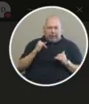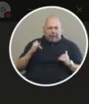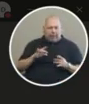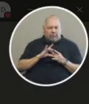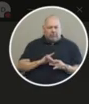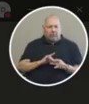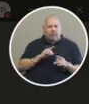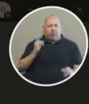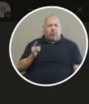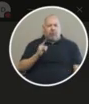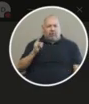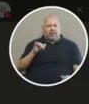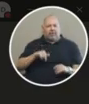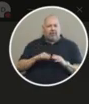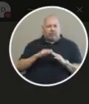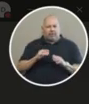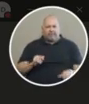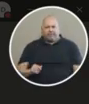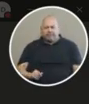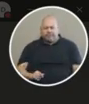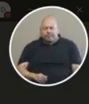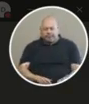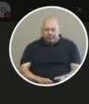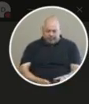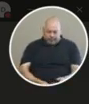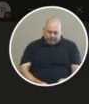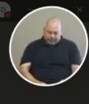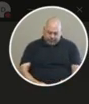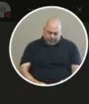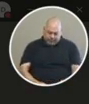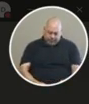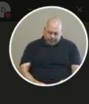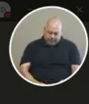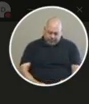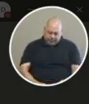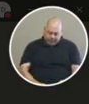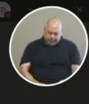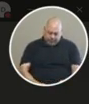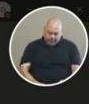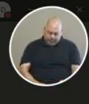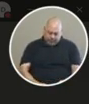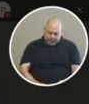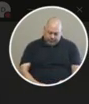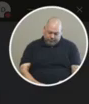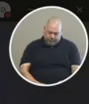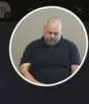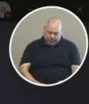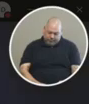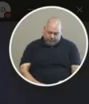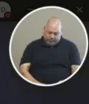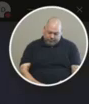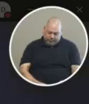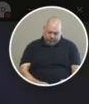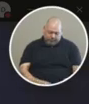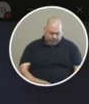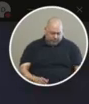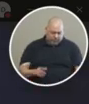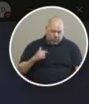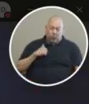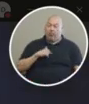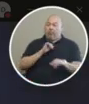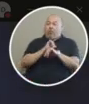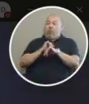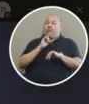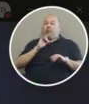respect to the Wi-Fi in downtown. Yes. Oh, yeah, sure, go ahead. Yes, ma'am. So we have been working on making sure that